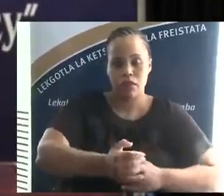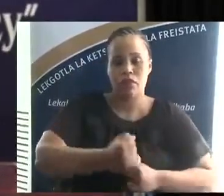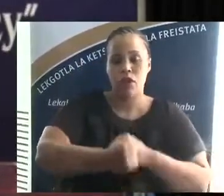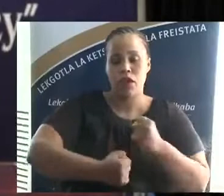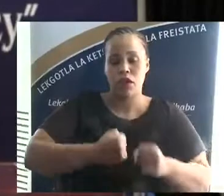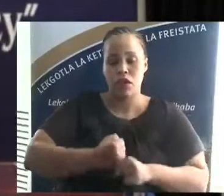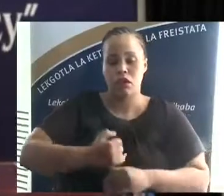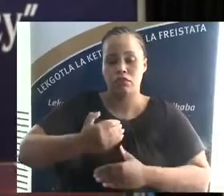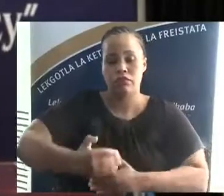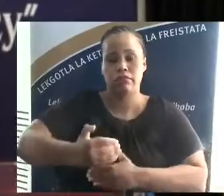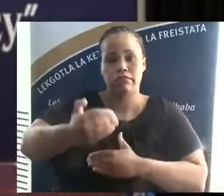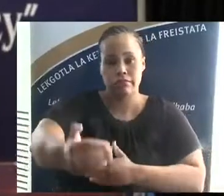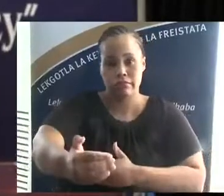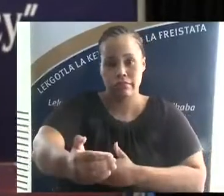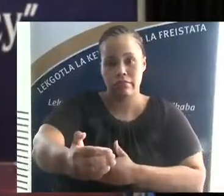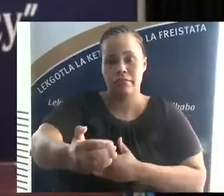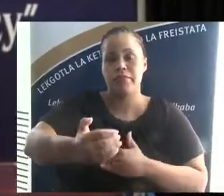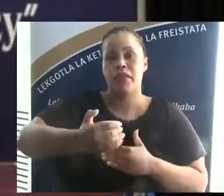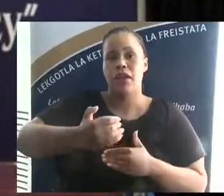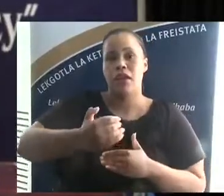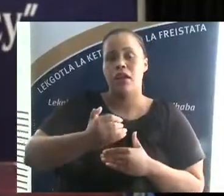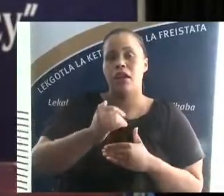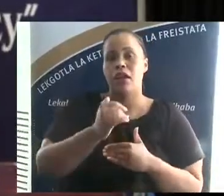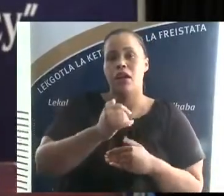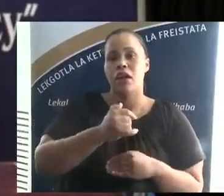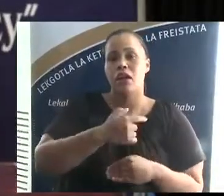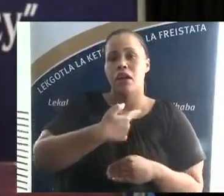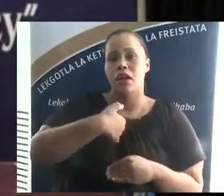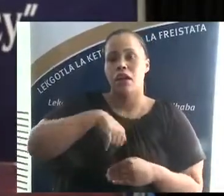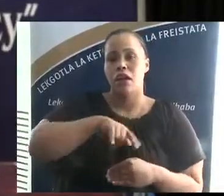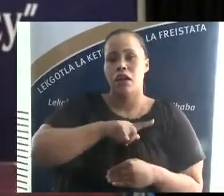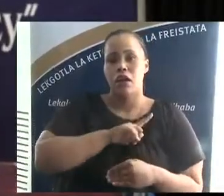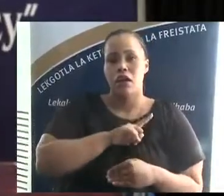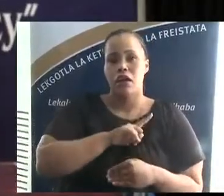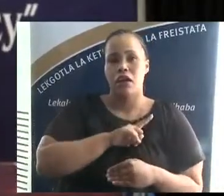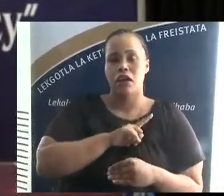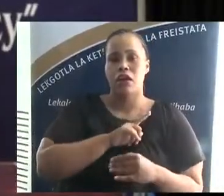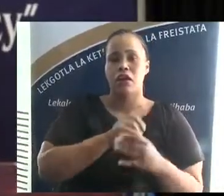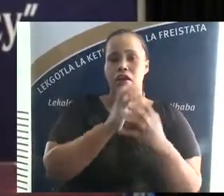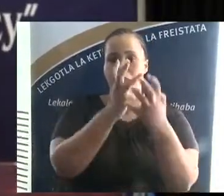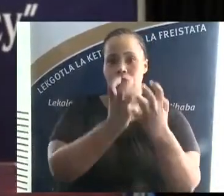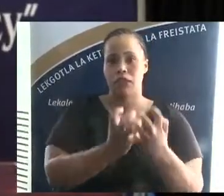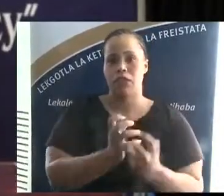3 years, our fiscal amount is